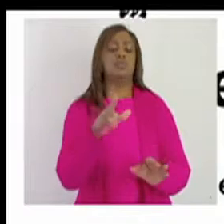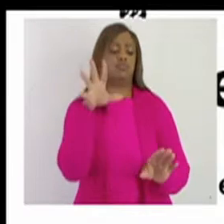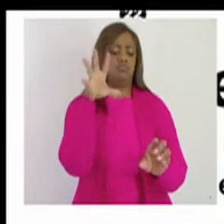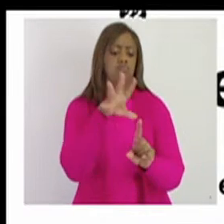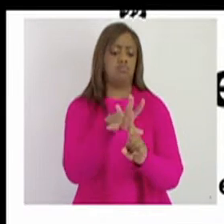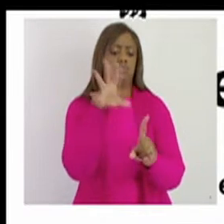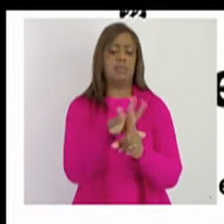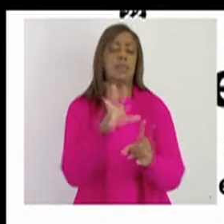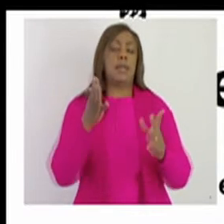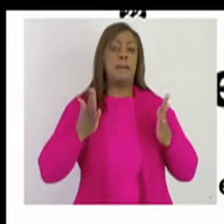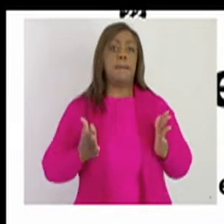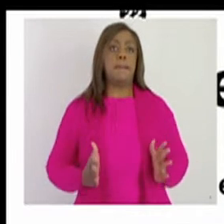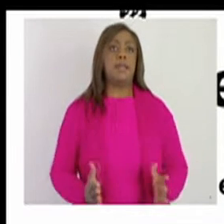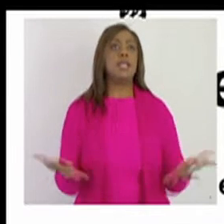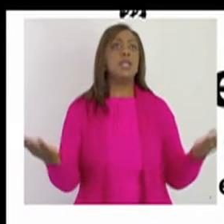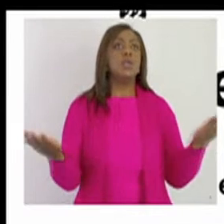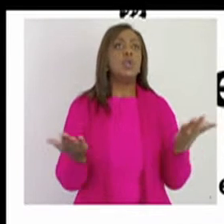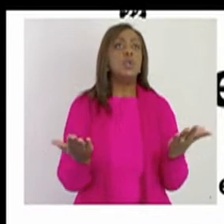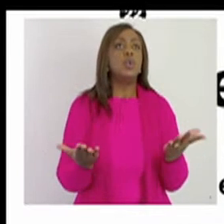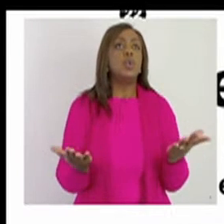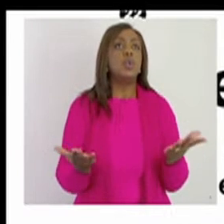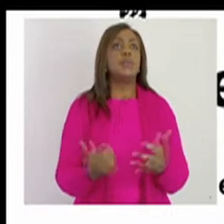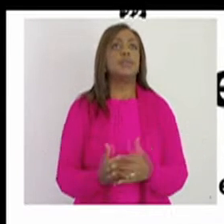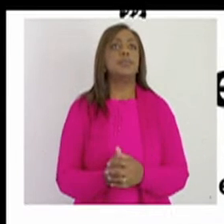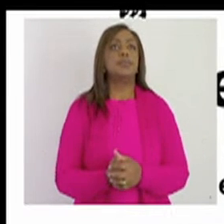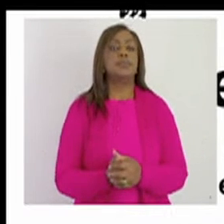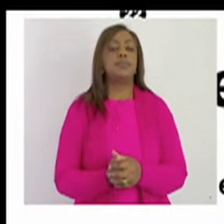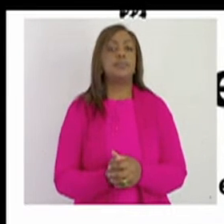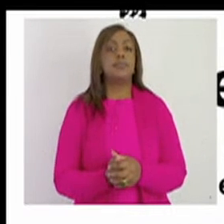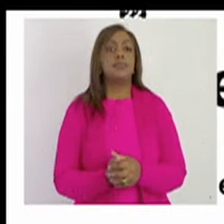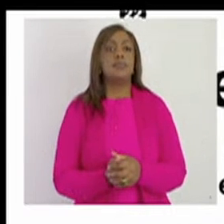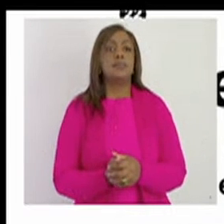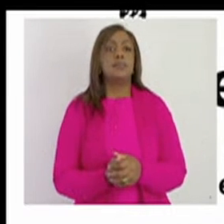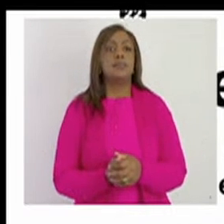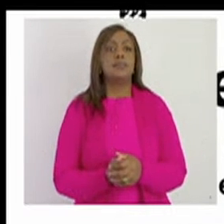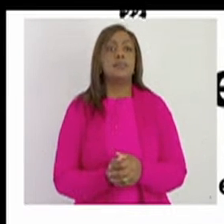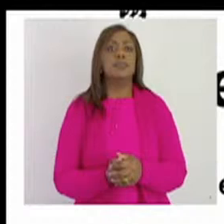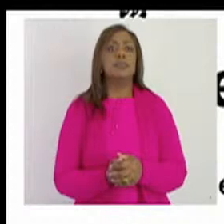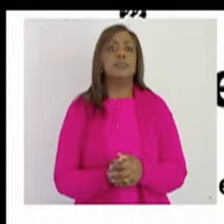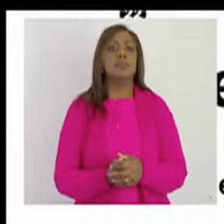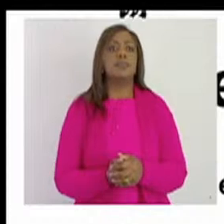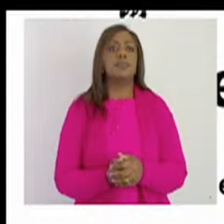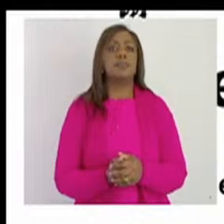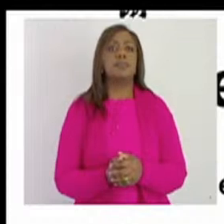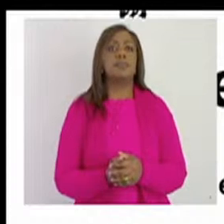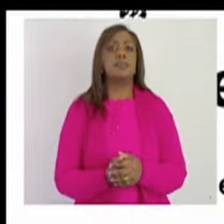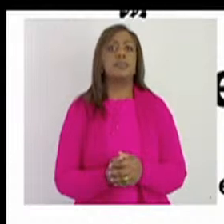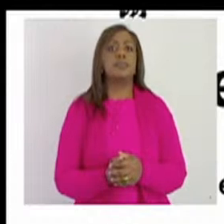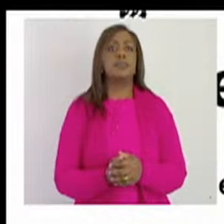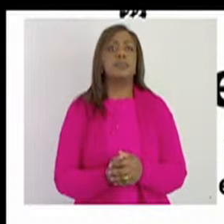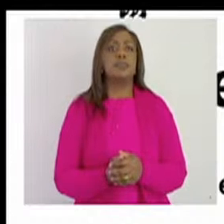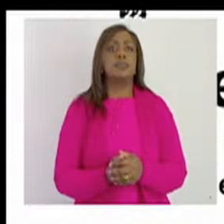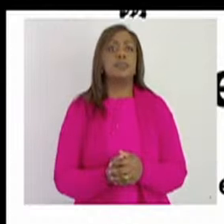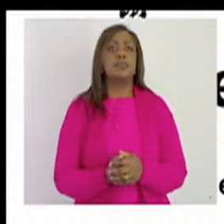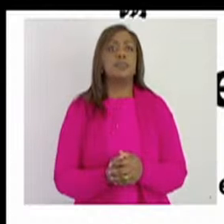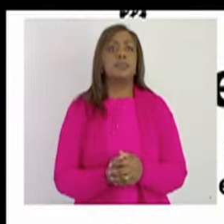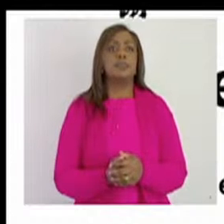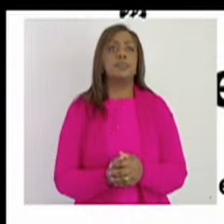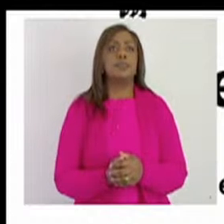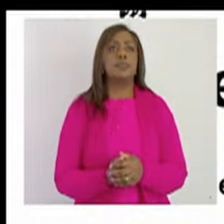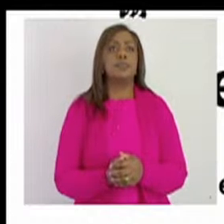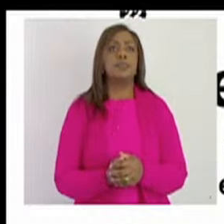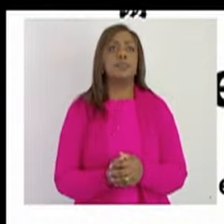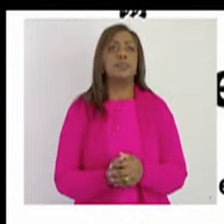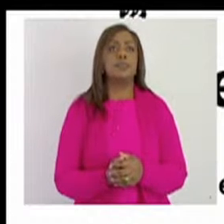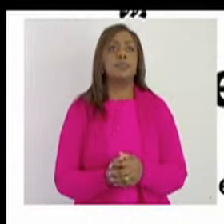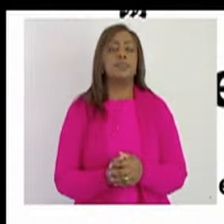one says that explain what HIV and AIDS are, how they attack and then destroy the body, and then that people with HIV usually don't